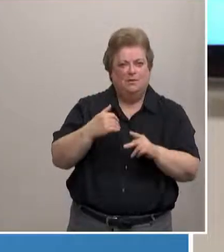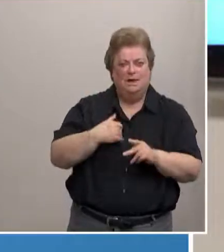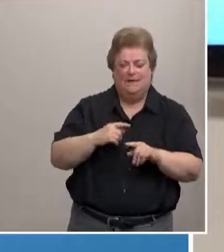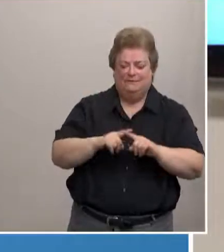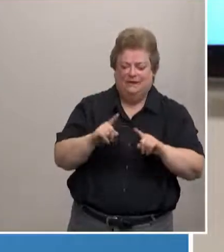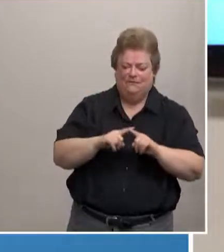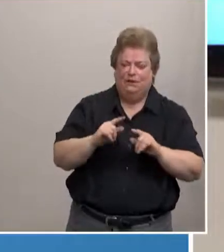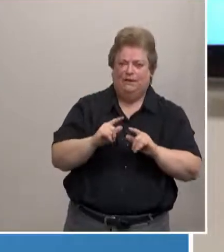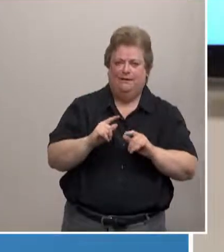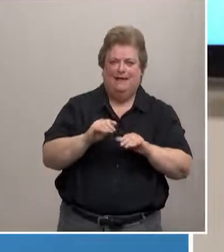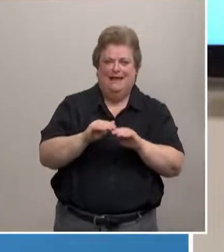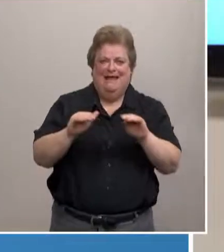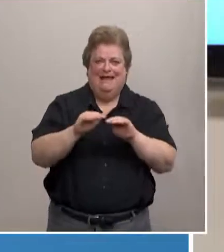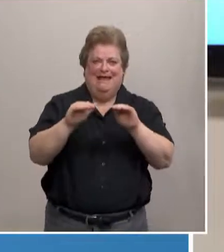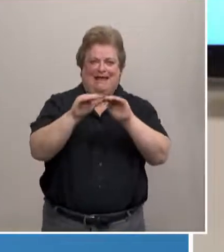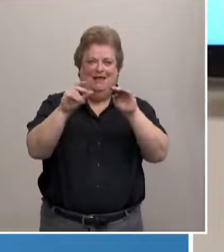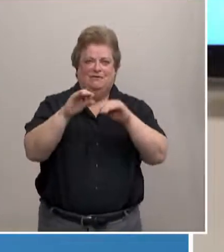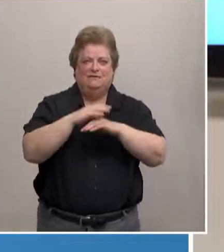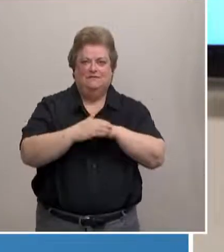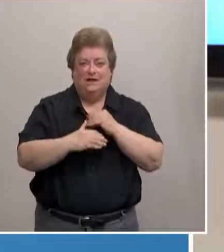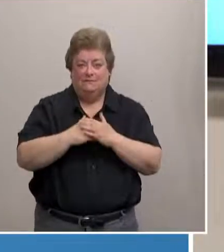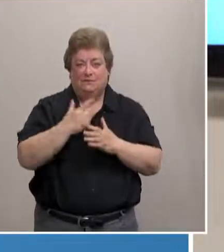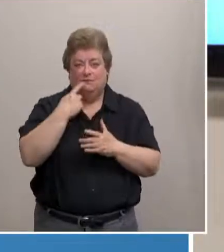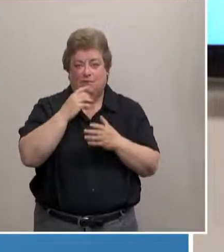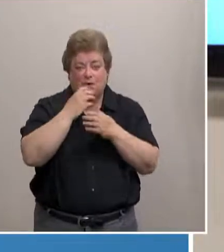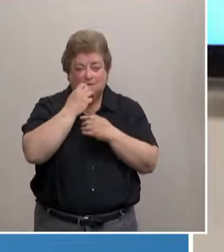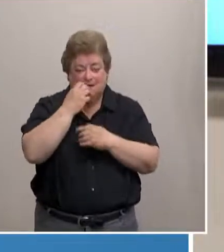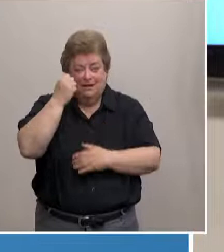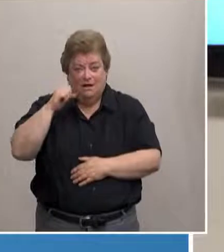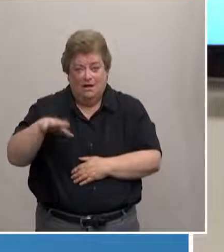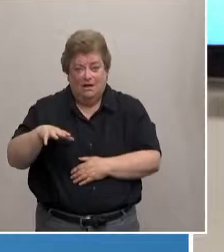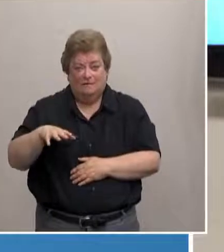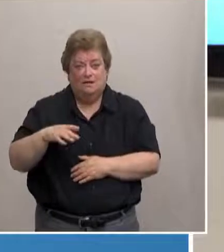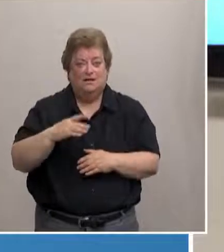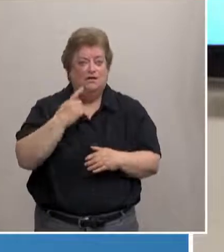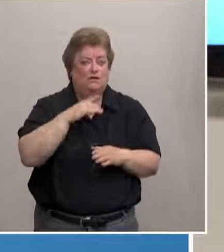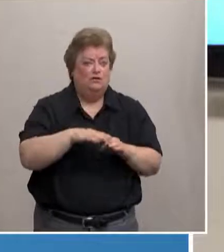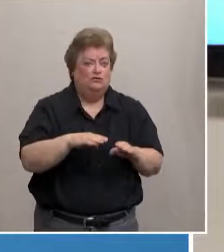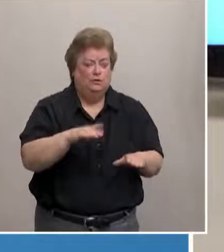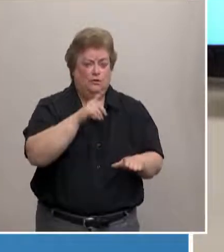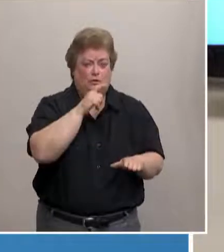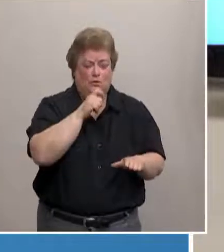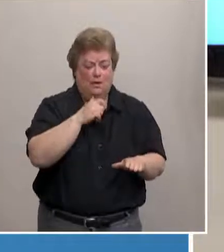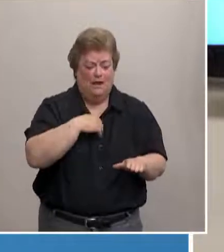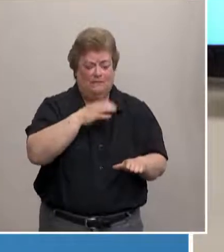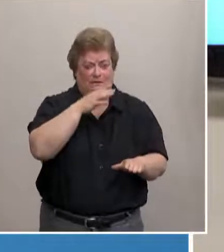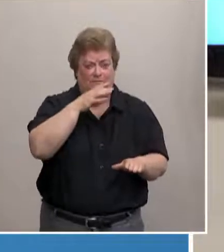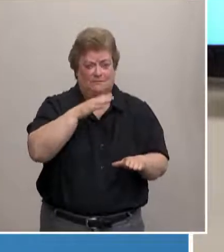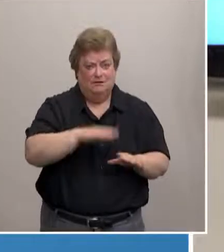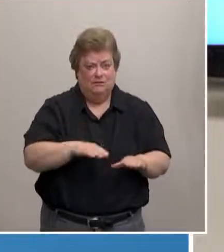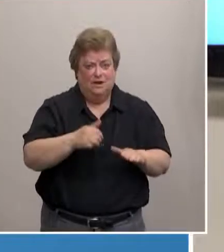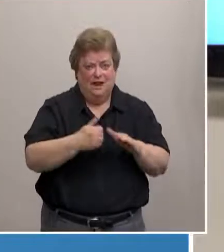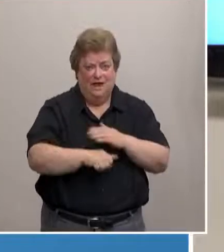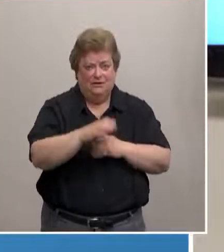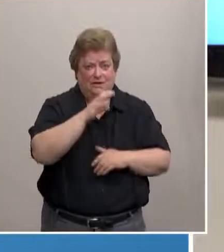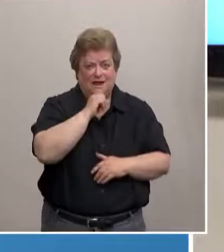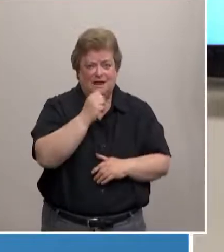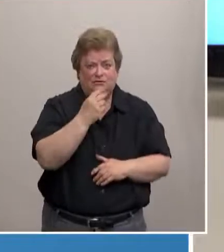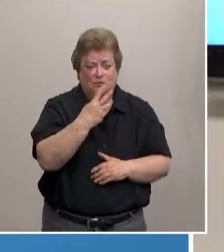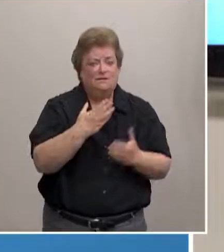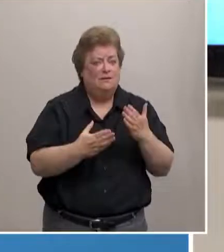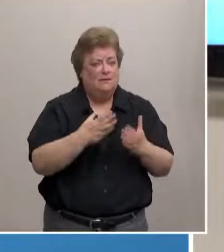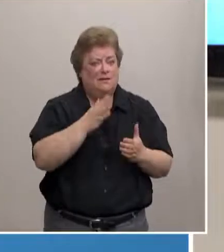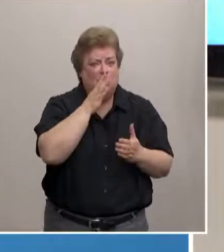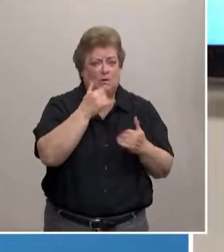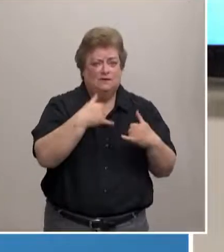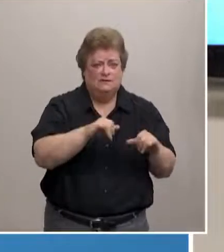comfort levels when it comes to removing their masks. Parents of children under age 12, for instance, may choose to continue to wear